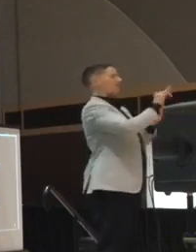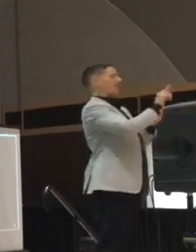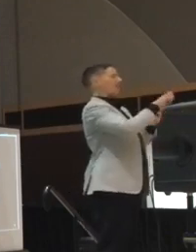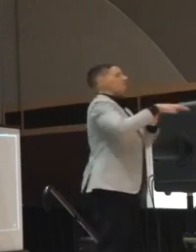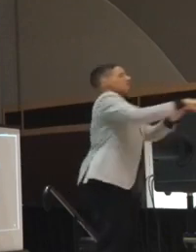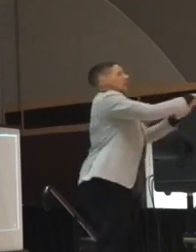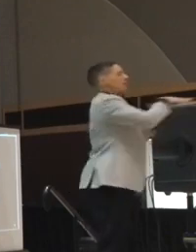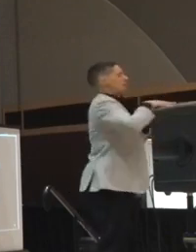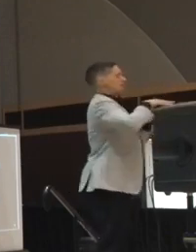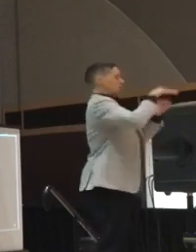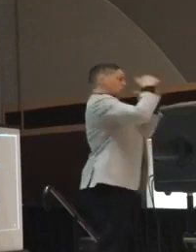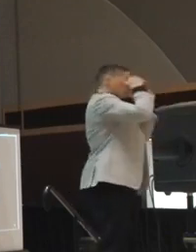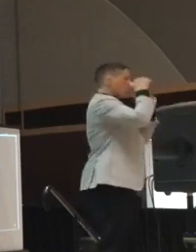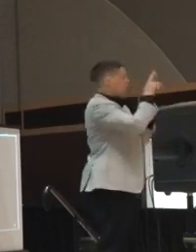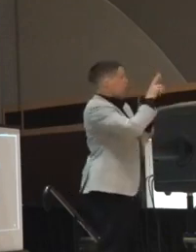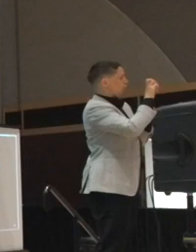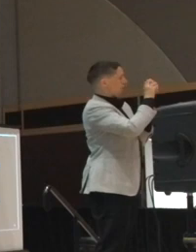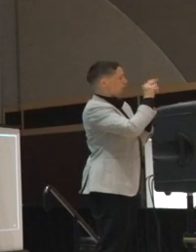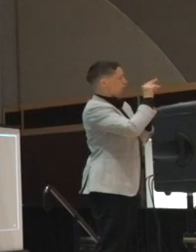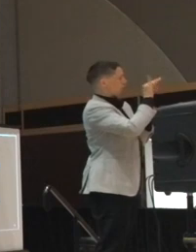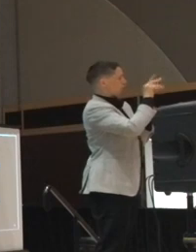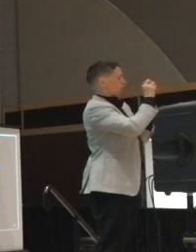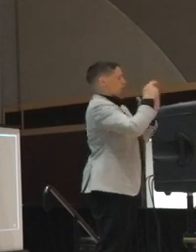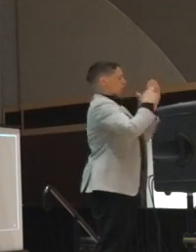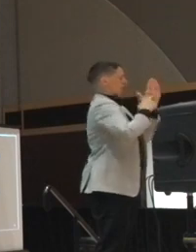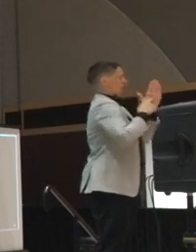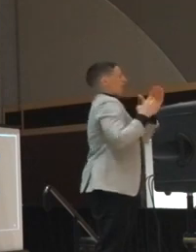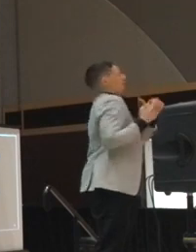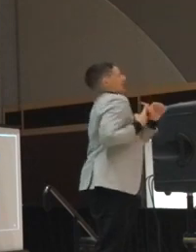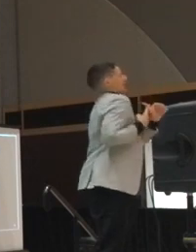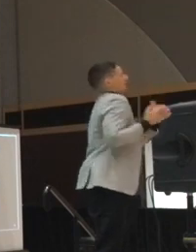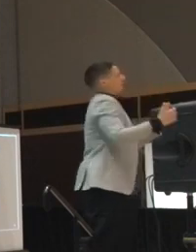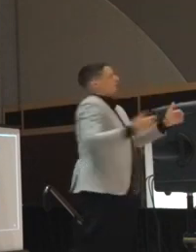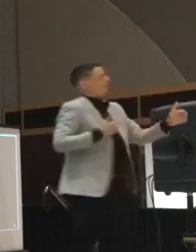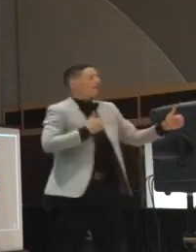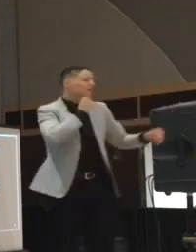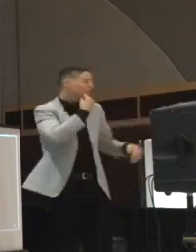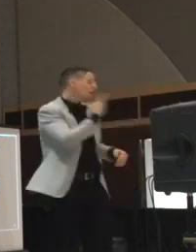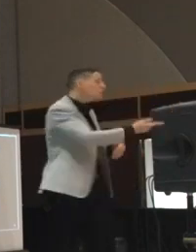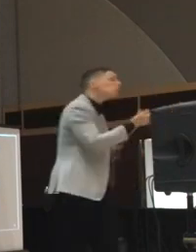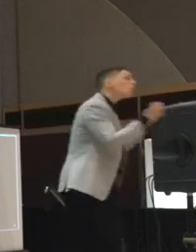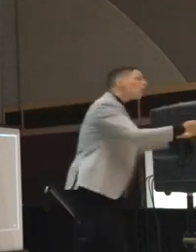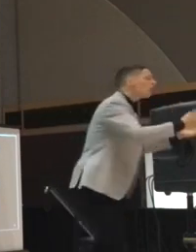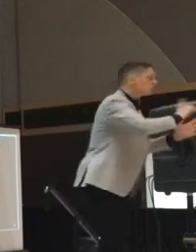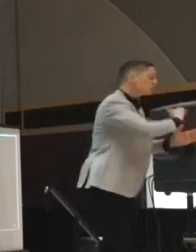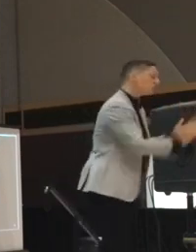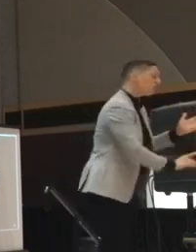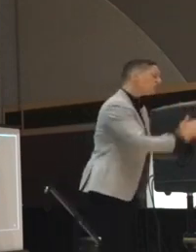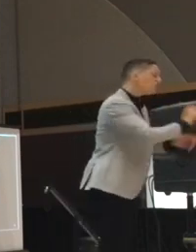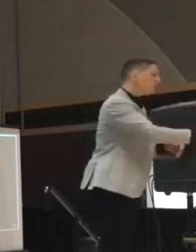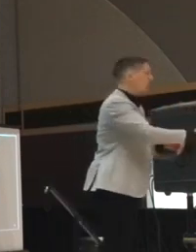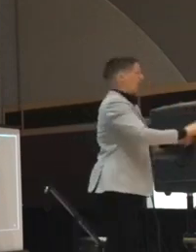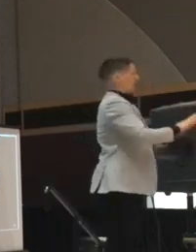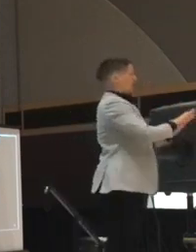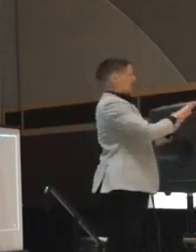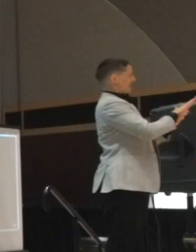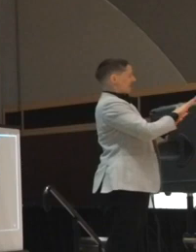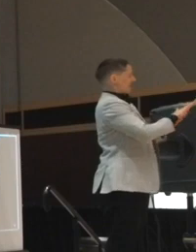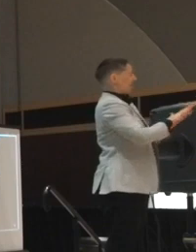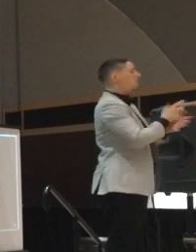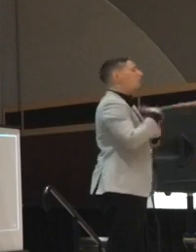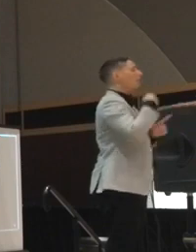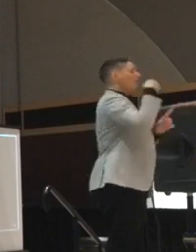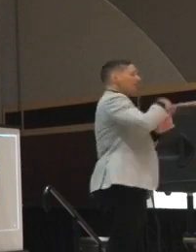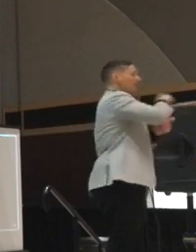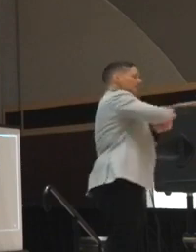up front. You don't just say to somebody, oh, go design software. That's way too vague. You say, no, I want this